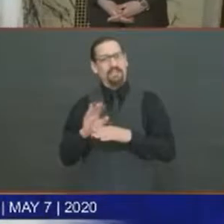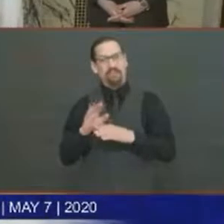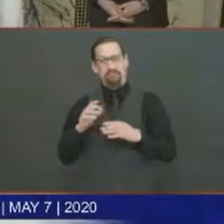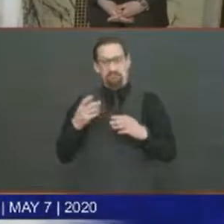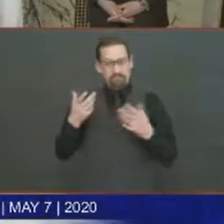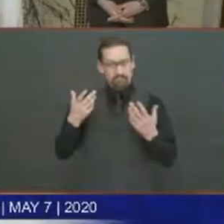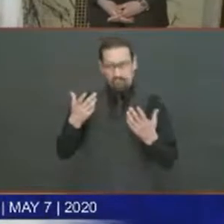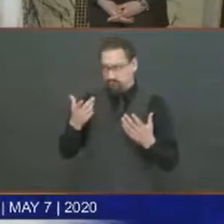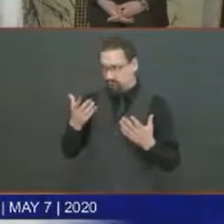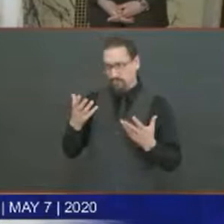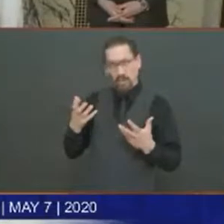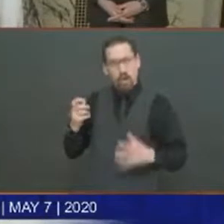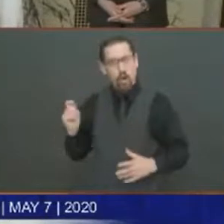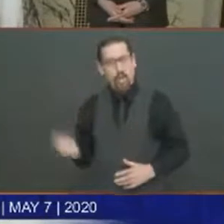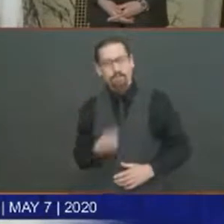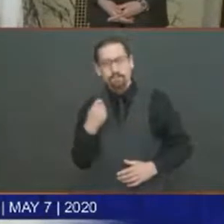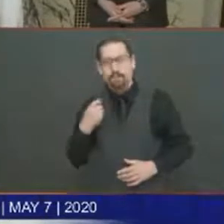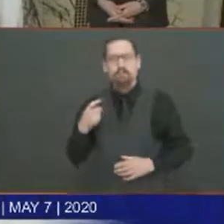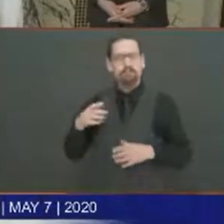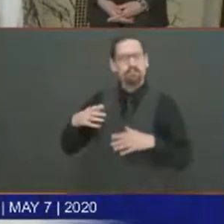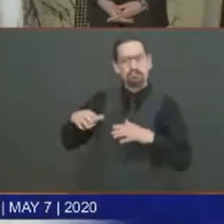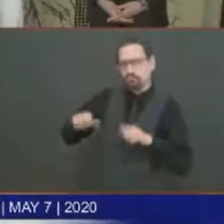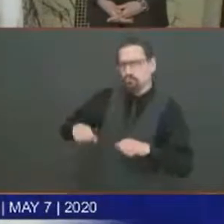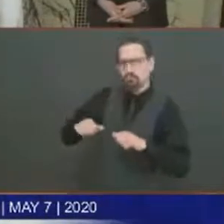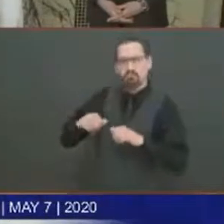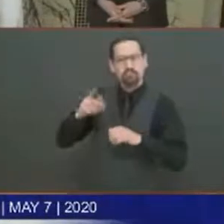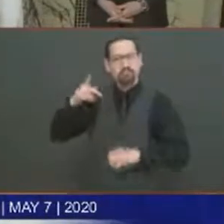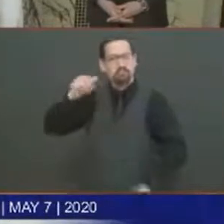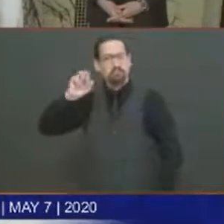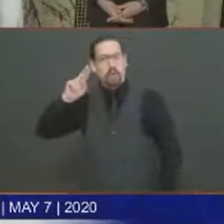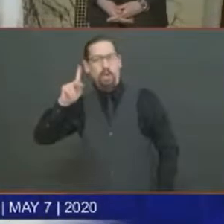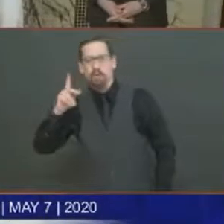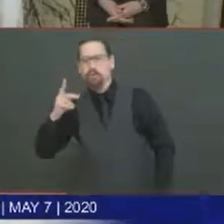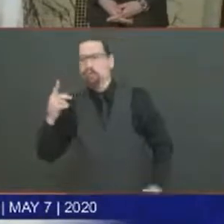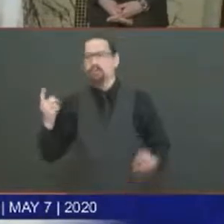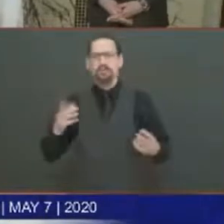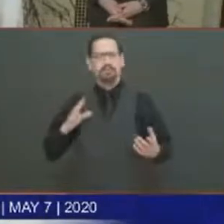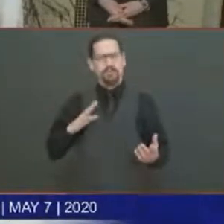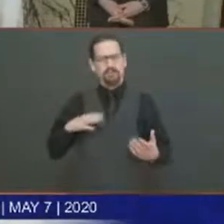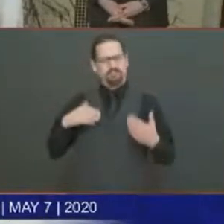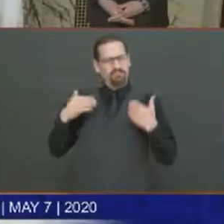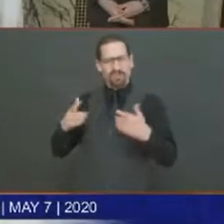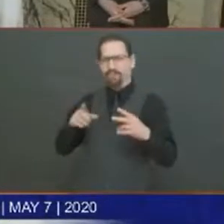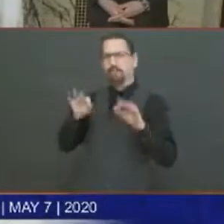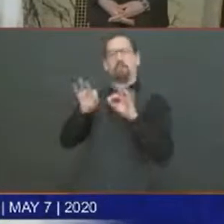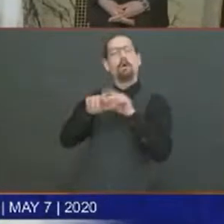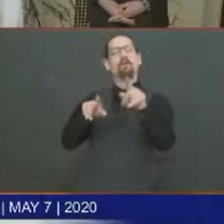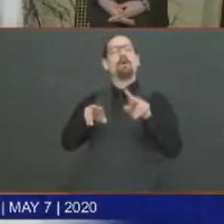I go to the park? Go check out reopeningri.com.